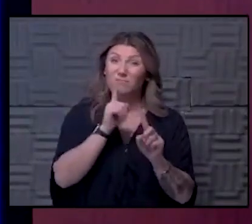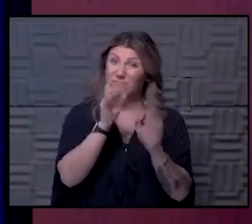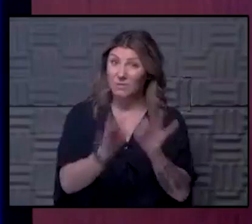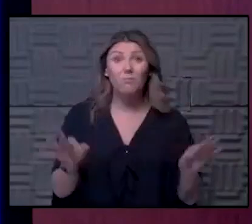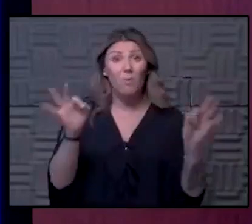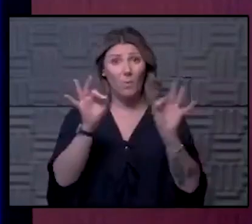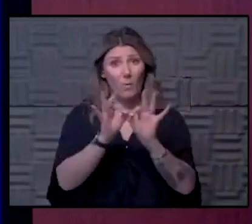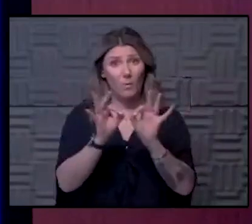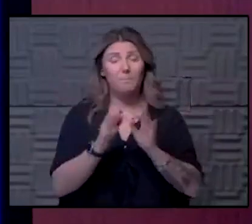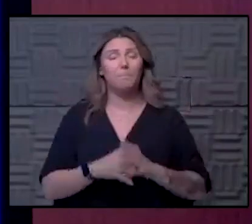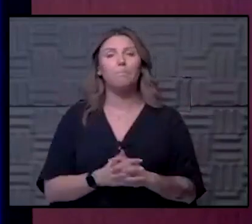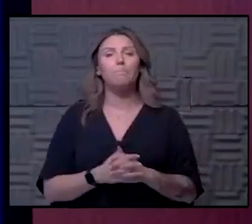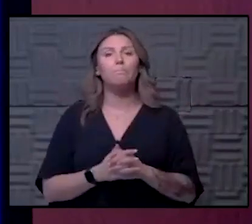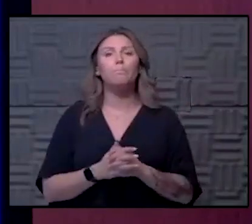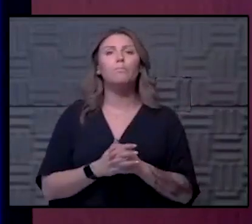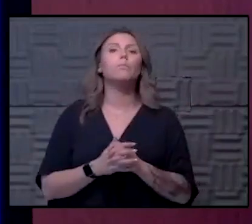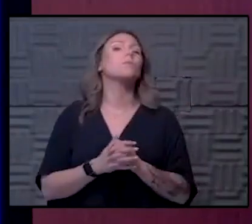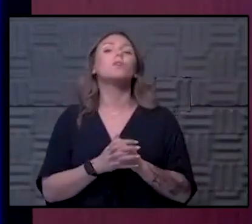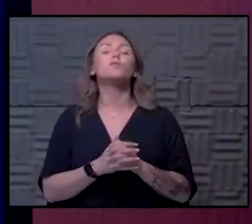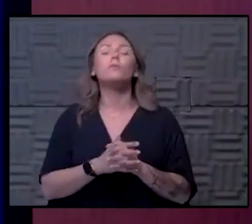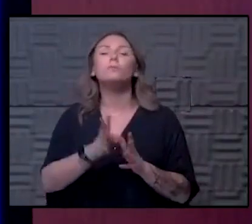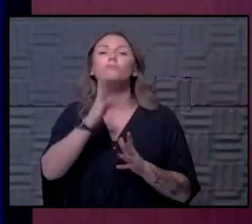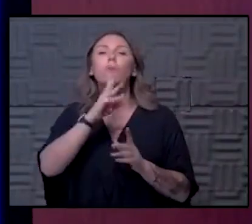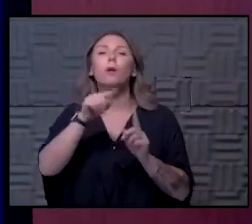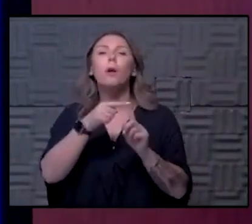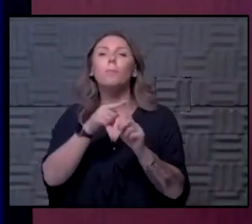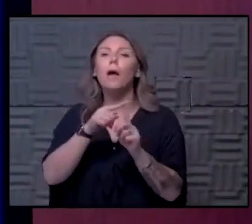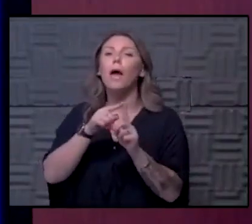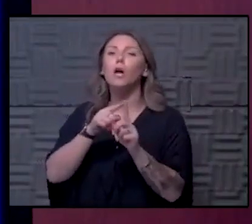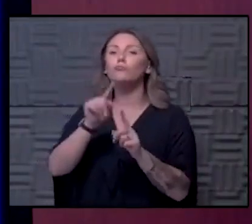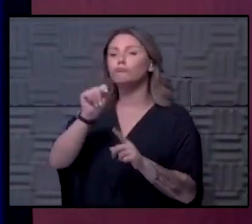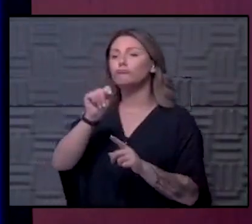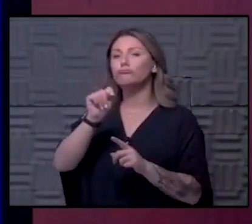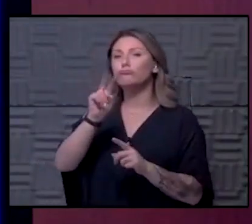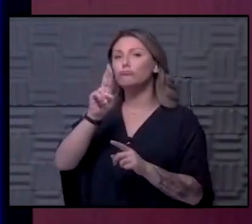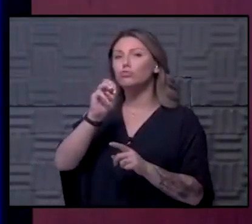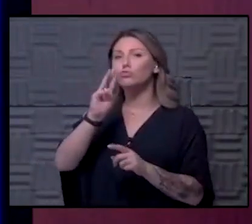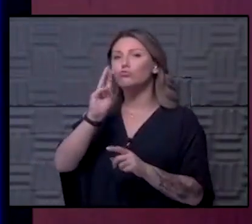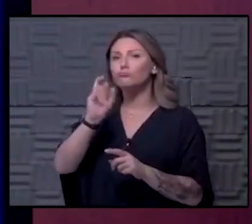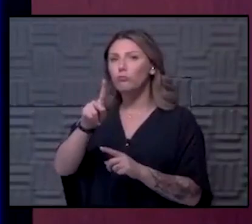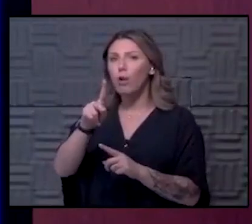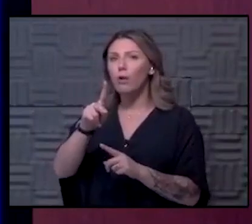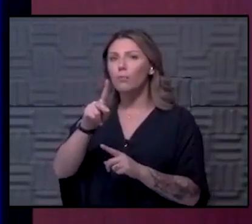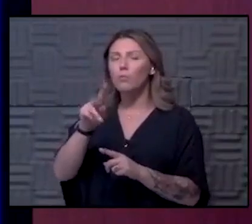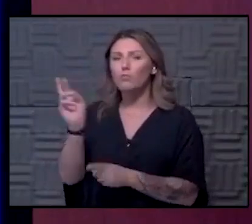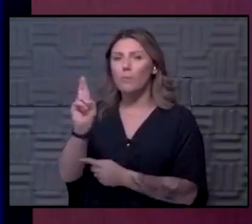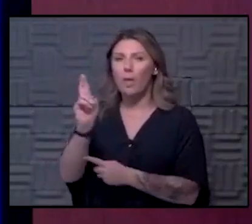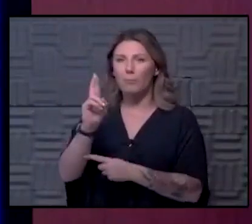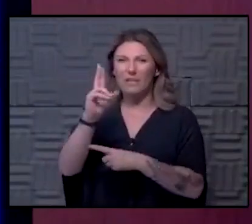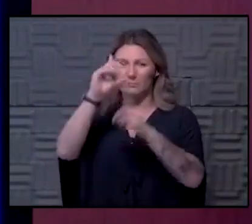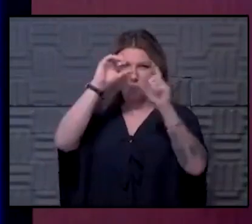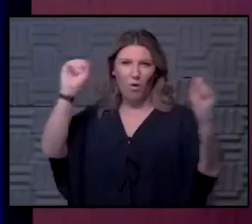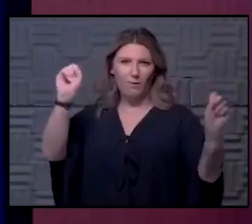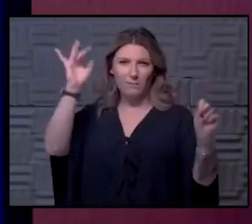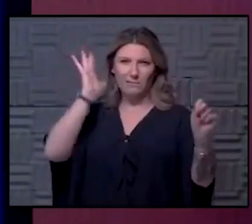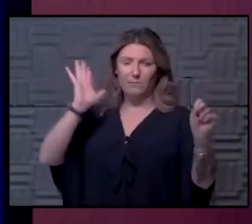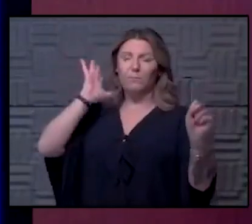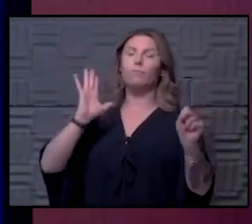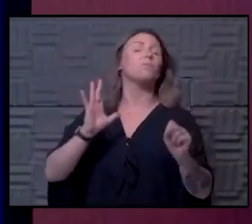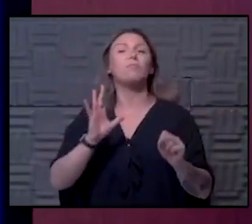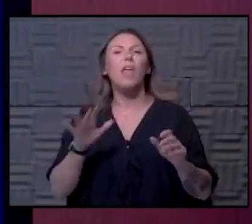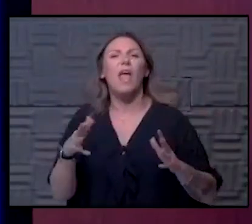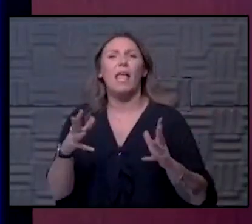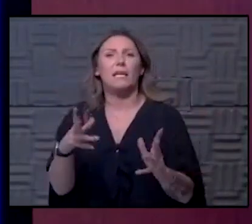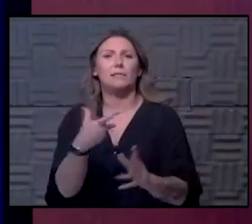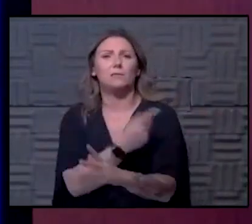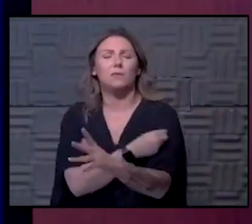at what was called Trump Republicans, who tend to have tend to have more vaccine hesitancy, who was